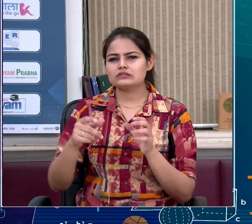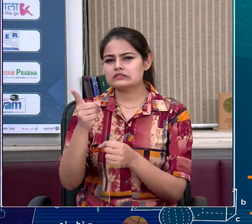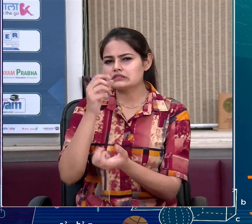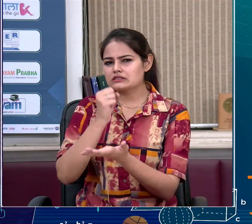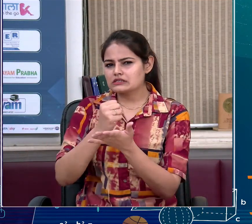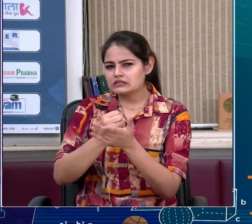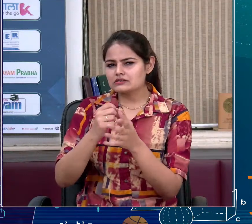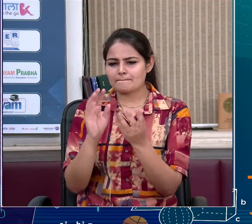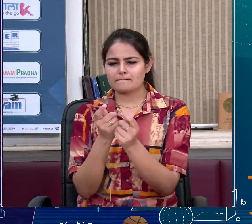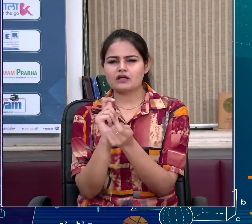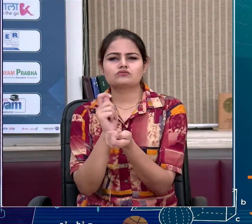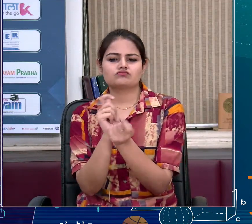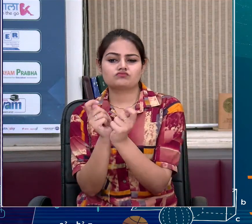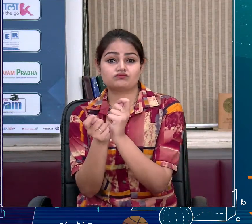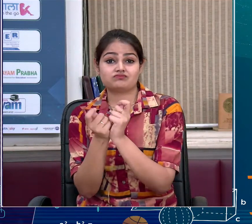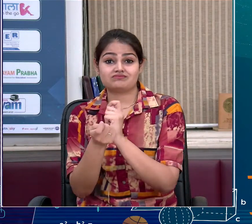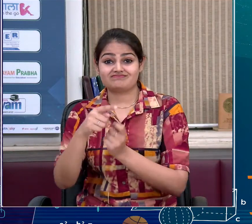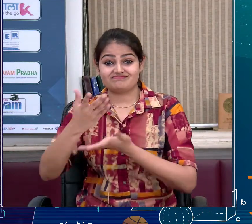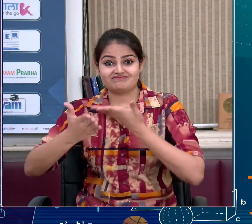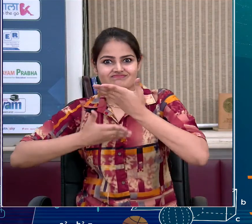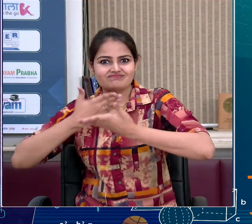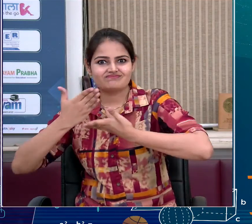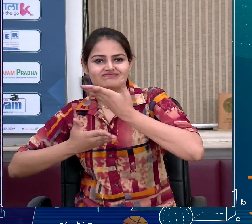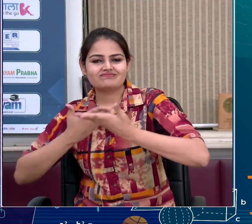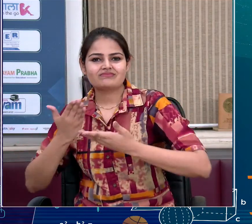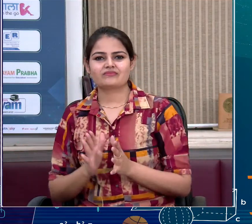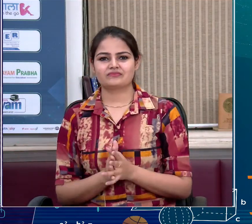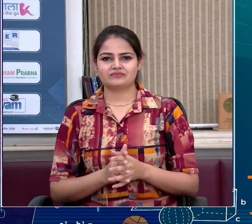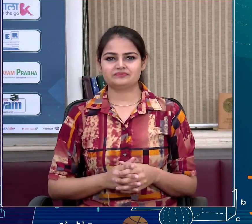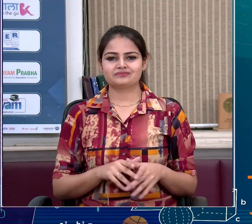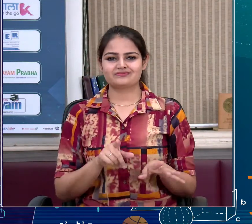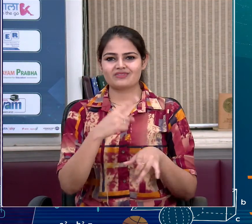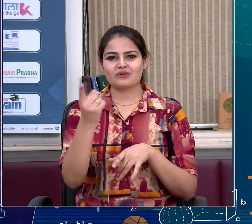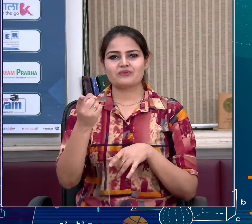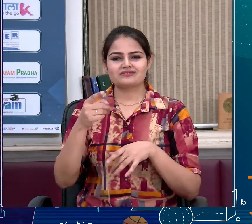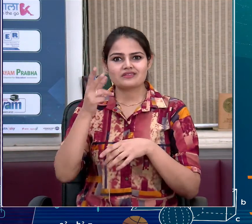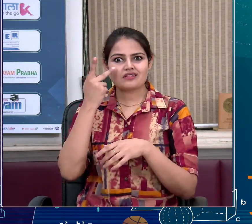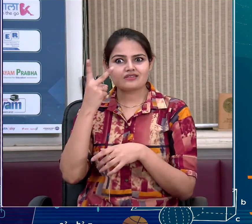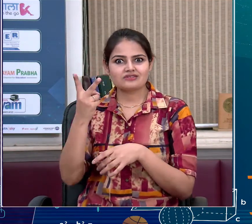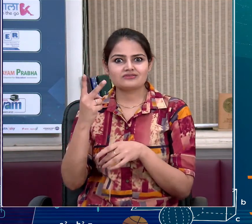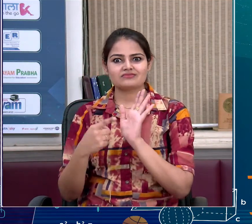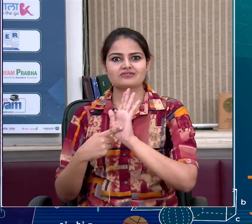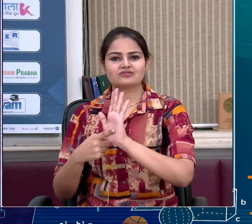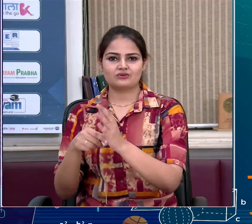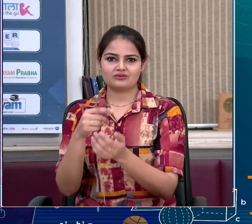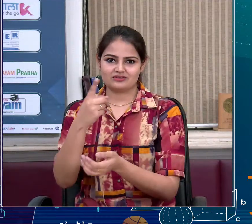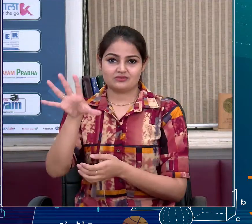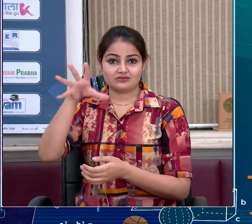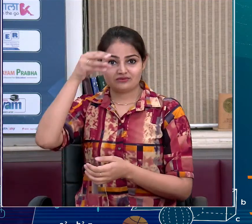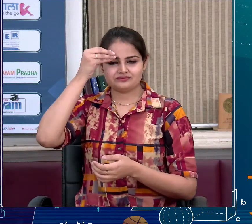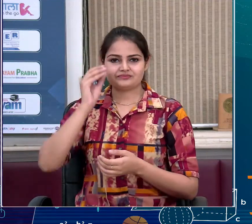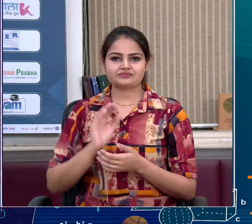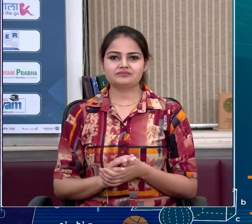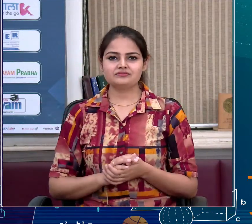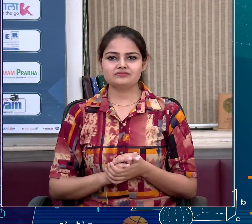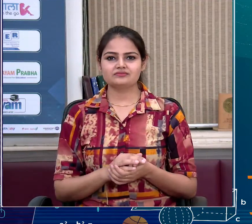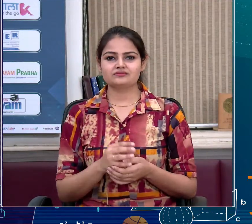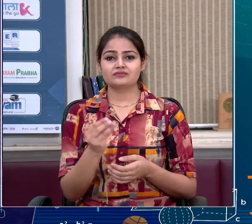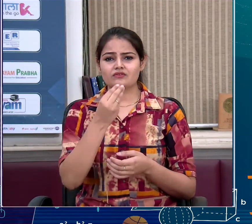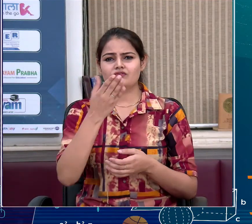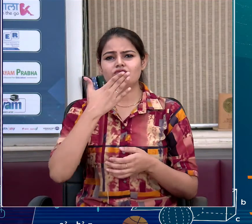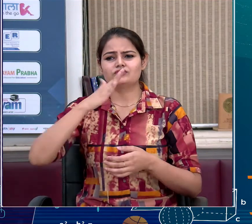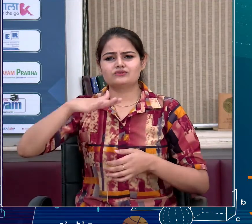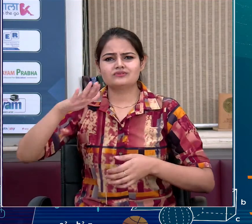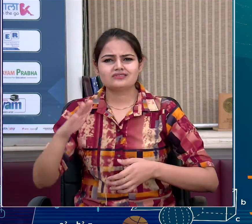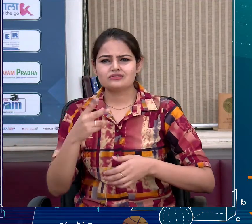who might, get a help with a visual input. So maybe a kind of a dictation where you